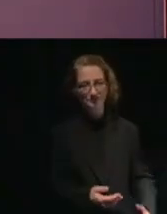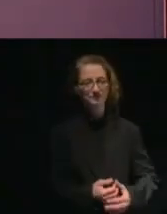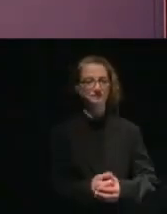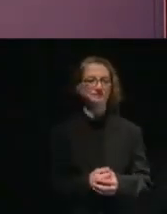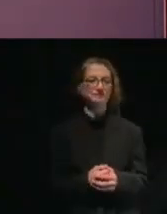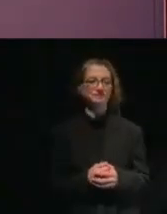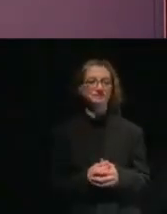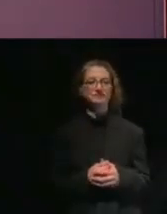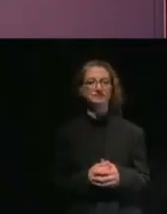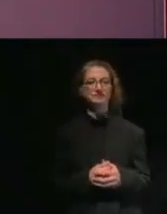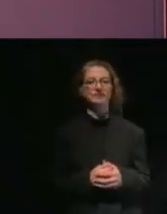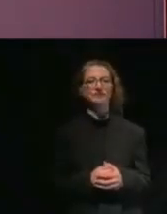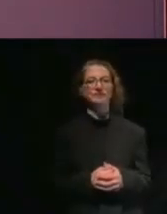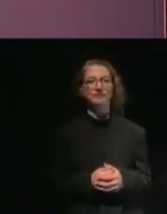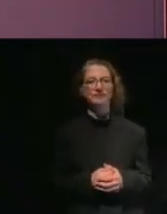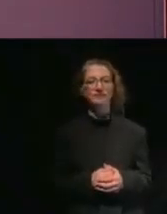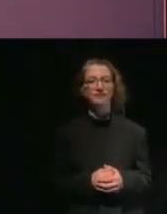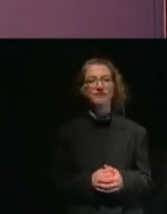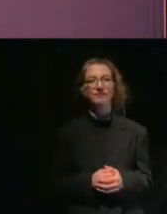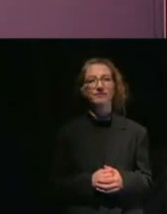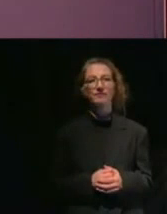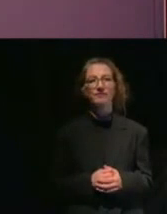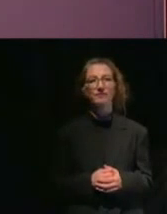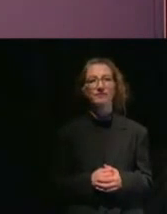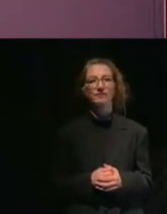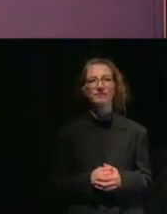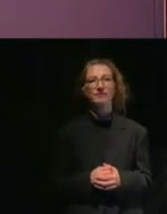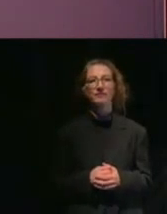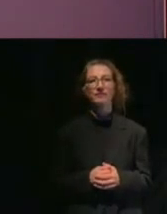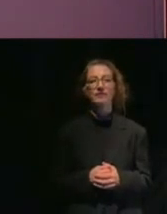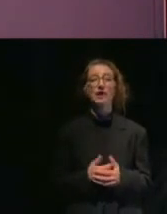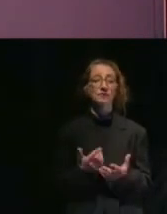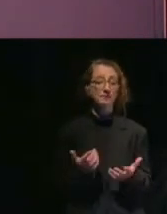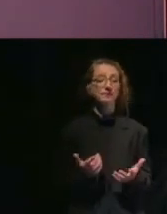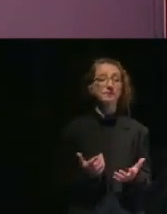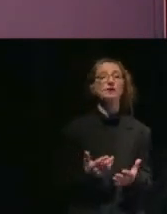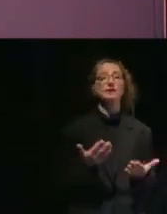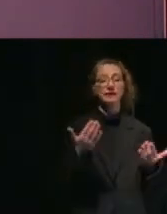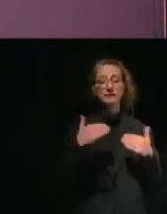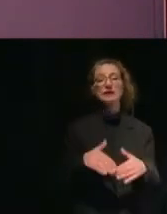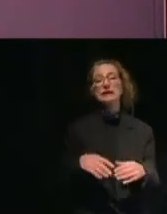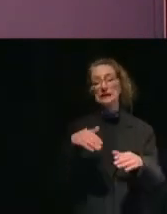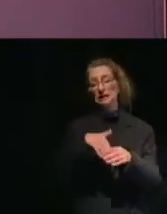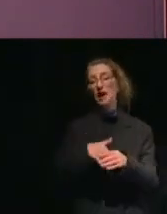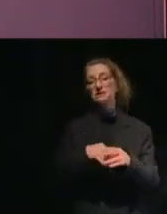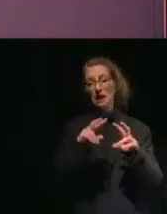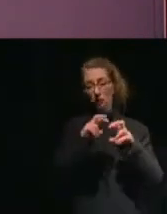wanted to have as much diversity as possible. In the focus of the evaluation,